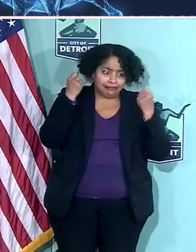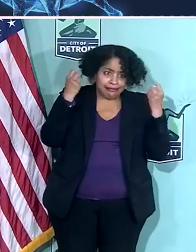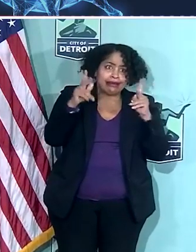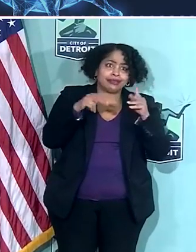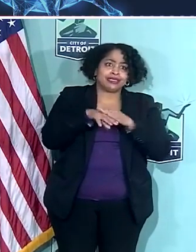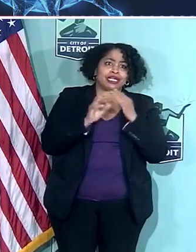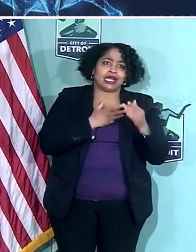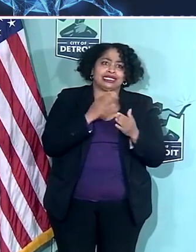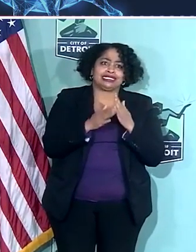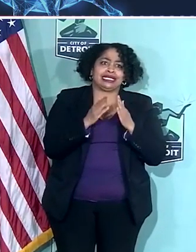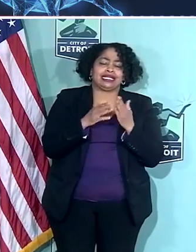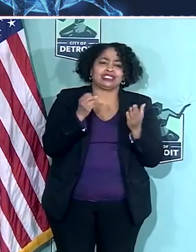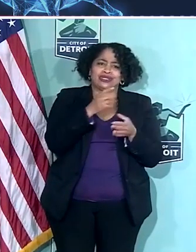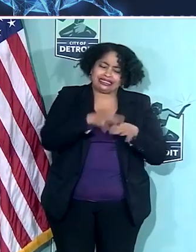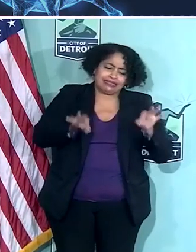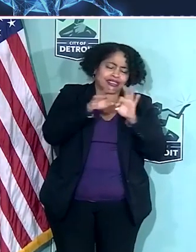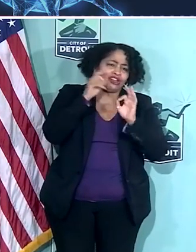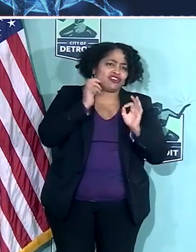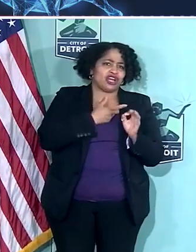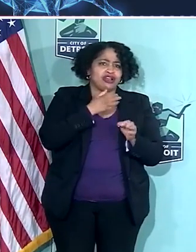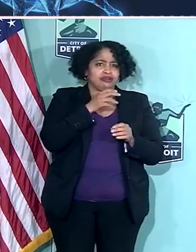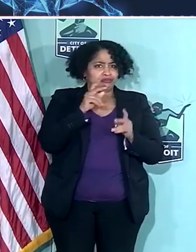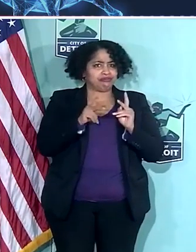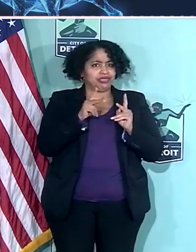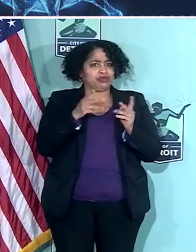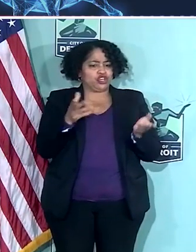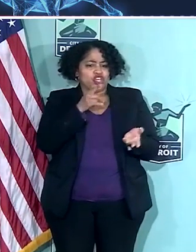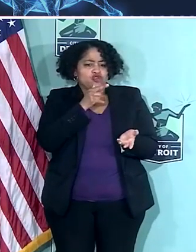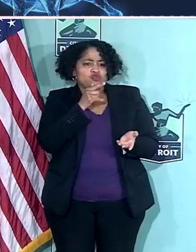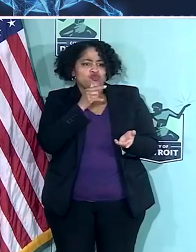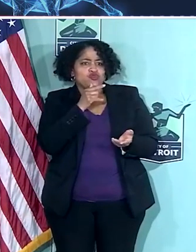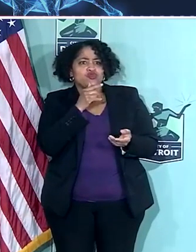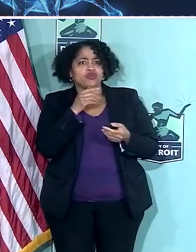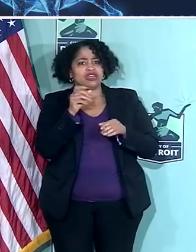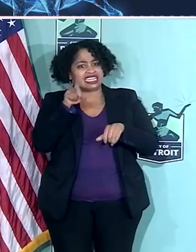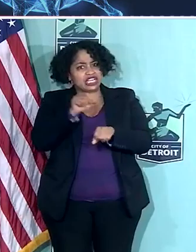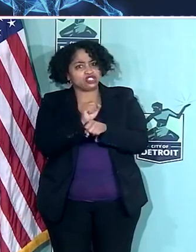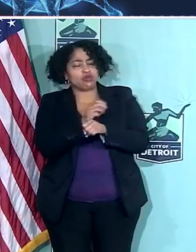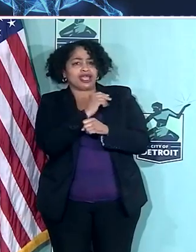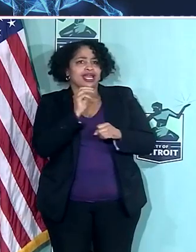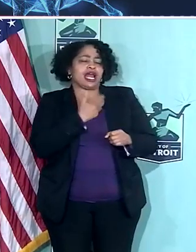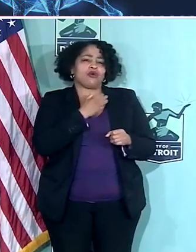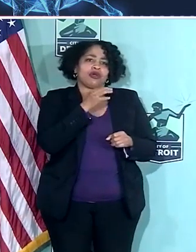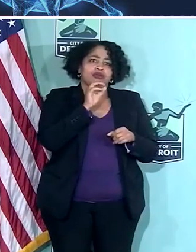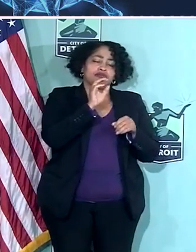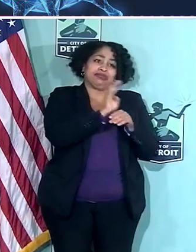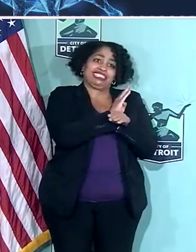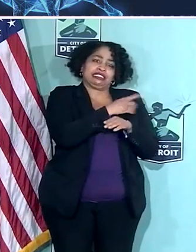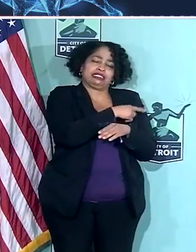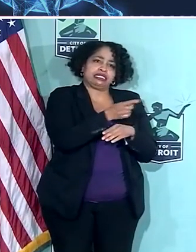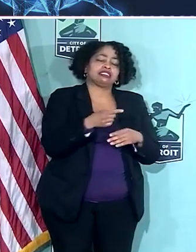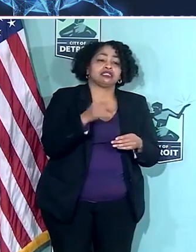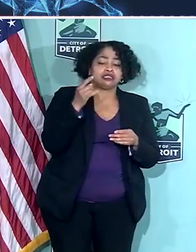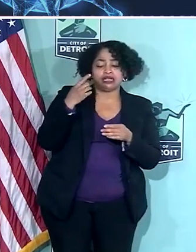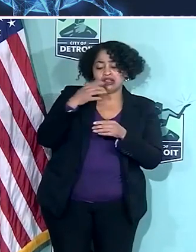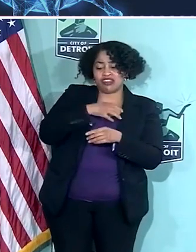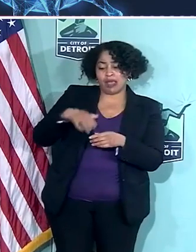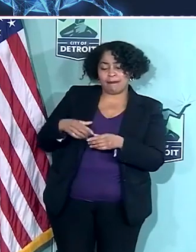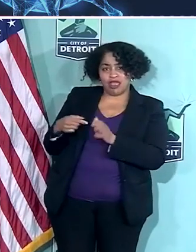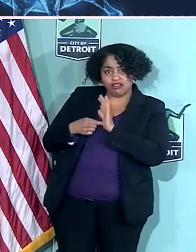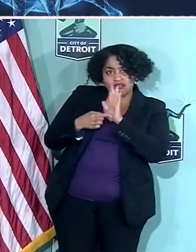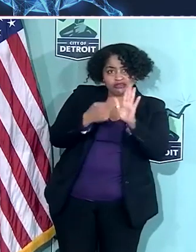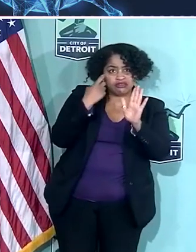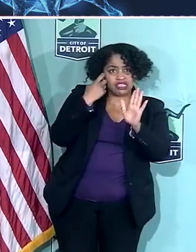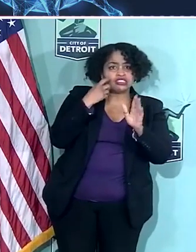employees. As it became clear that Michigan and Detroit were flattening the curve, as the Mayor just showed us, the Detroit Means Business